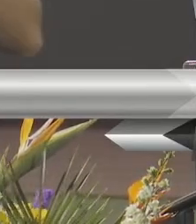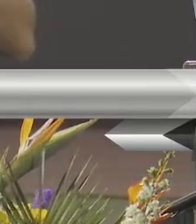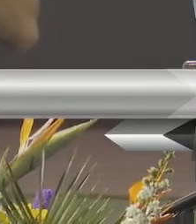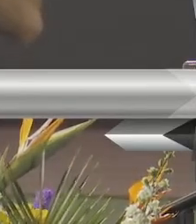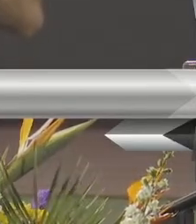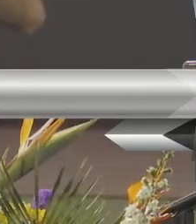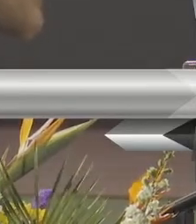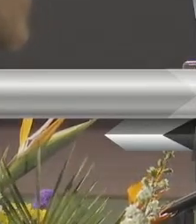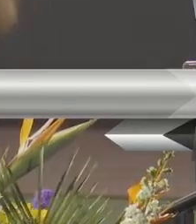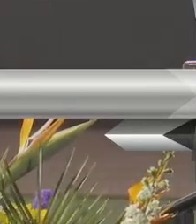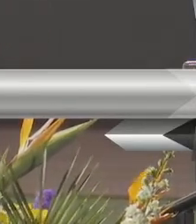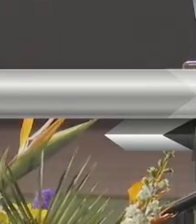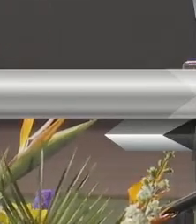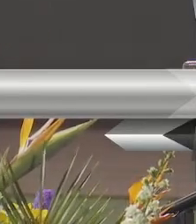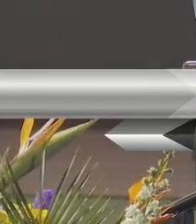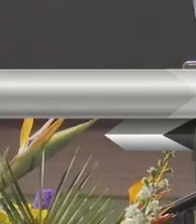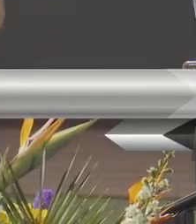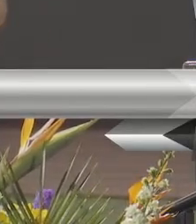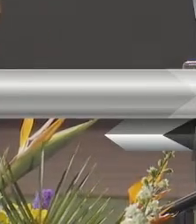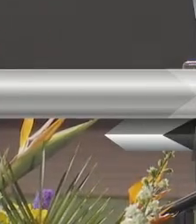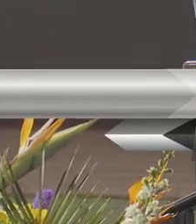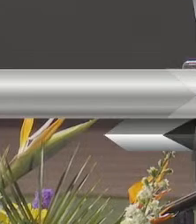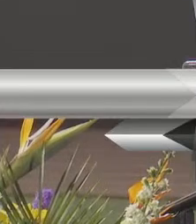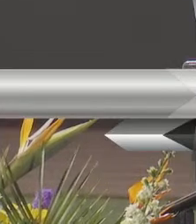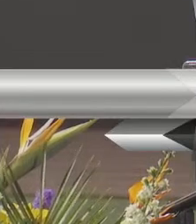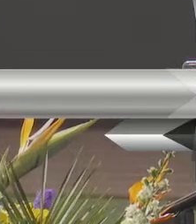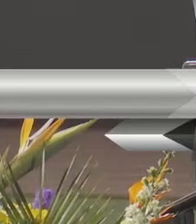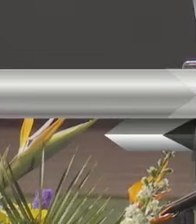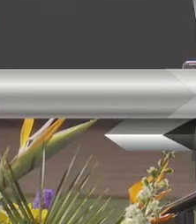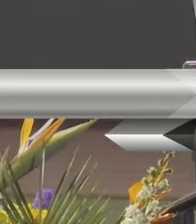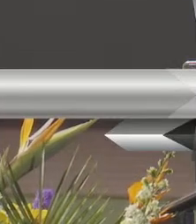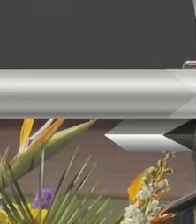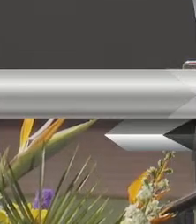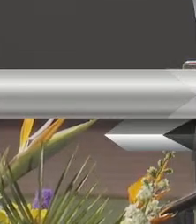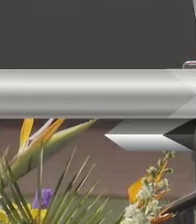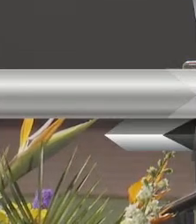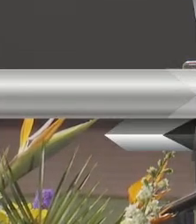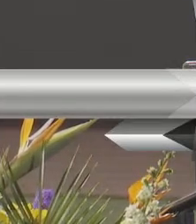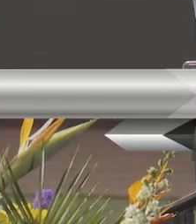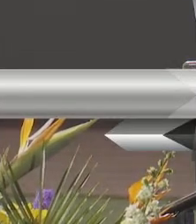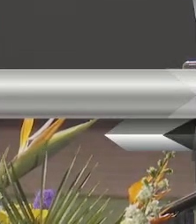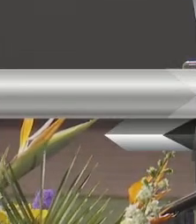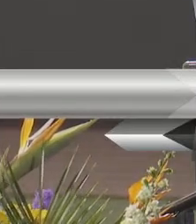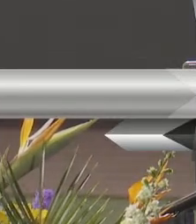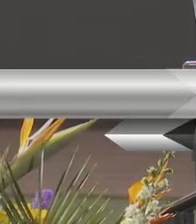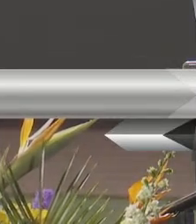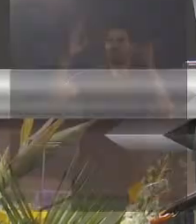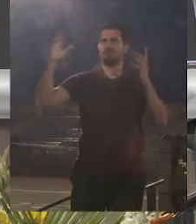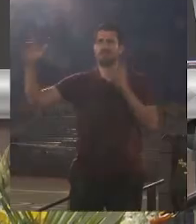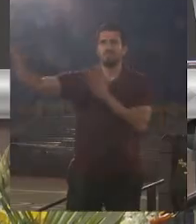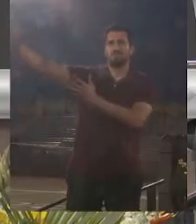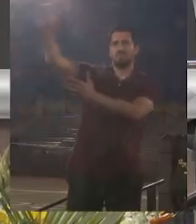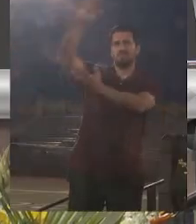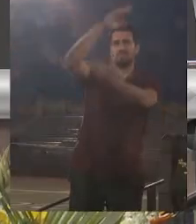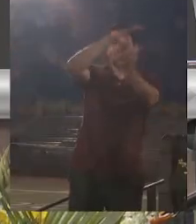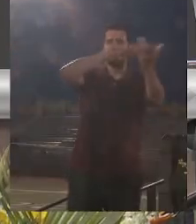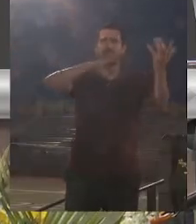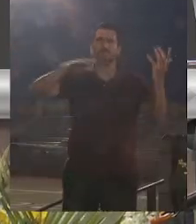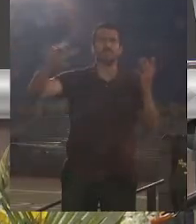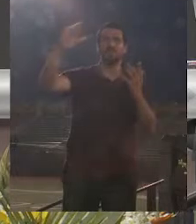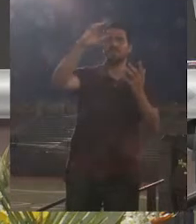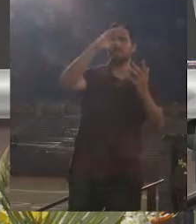red glare, the bombs bursting in air,